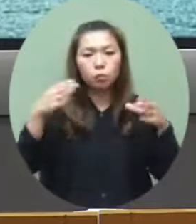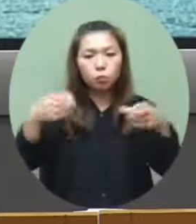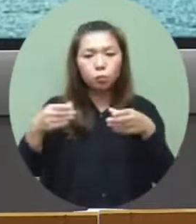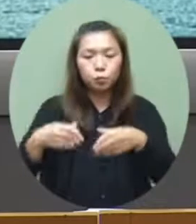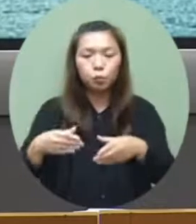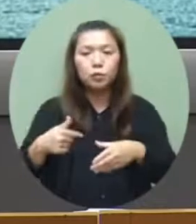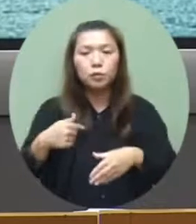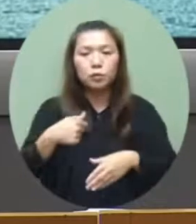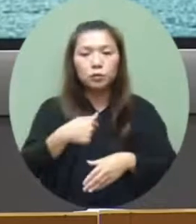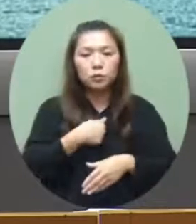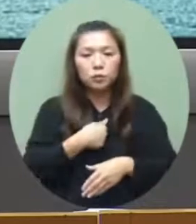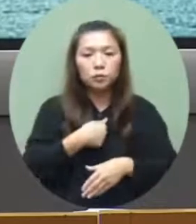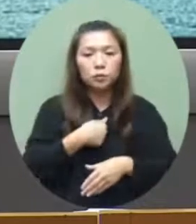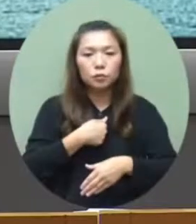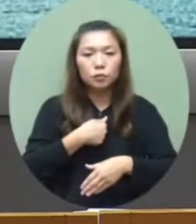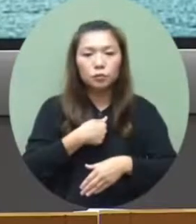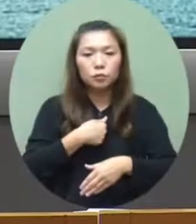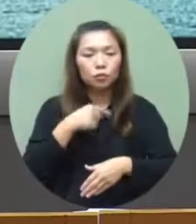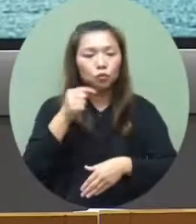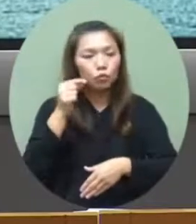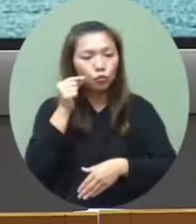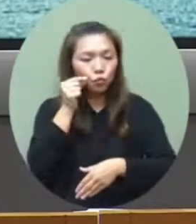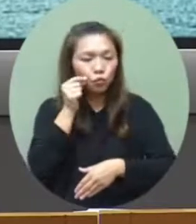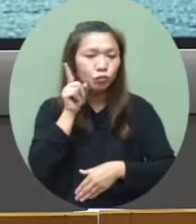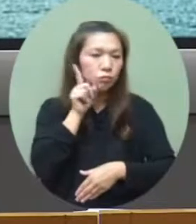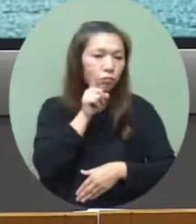5 schools